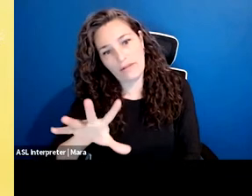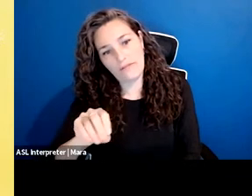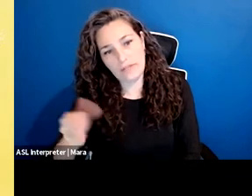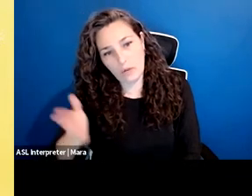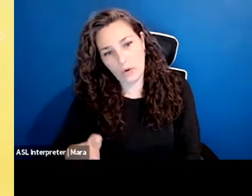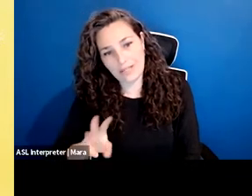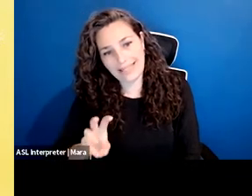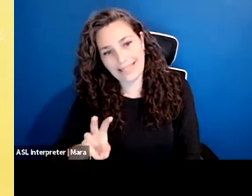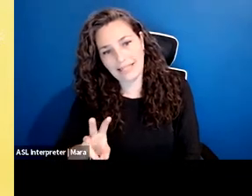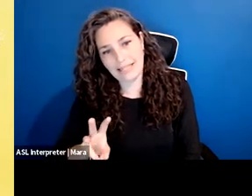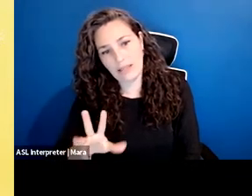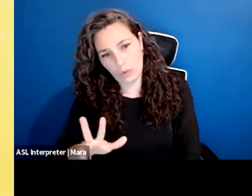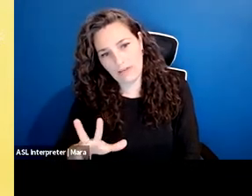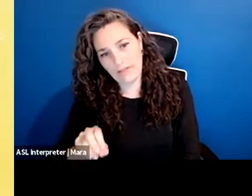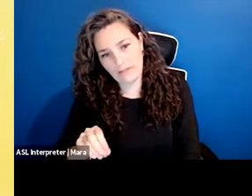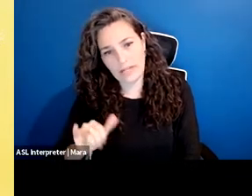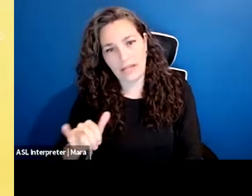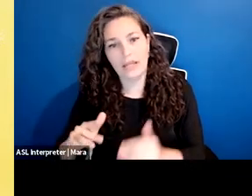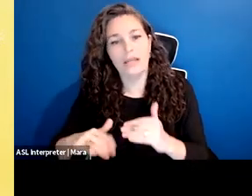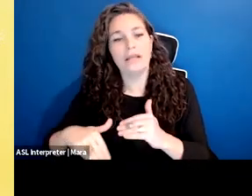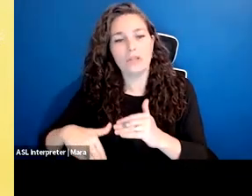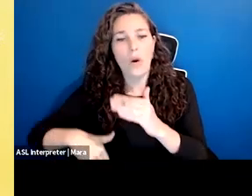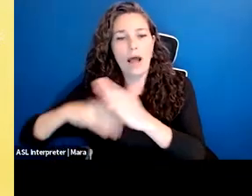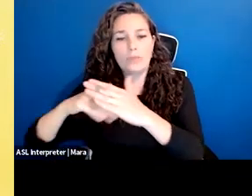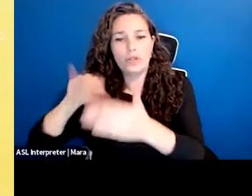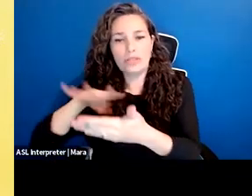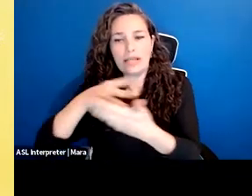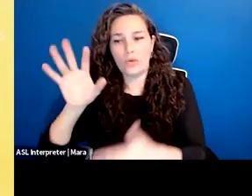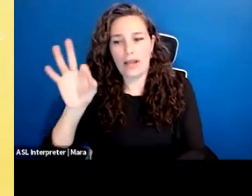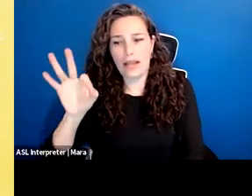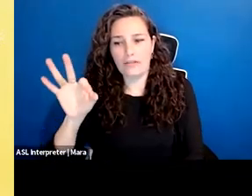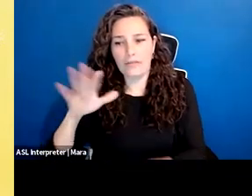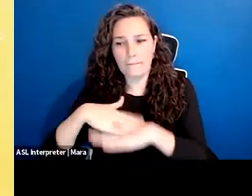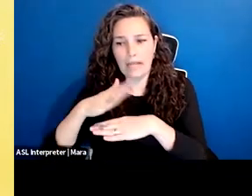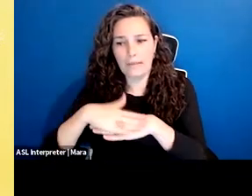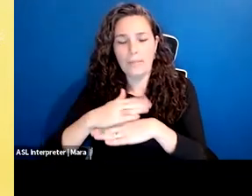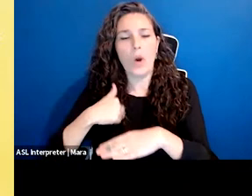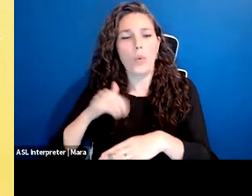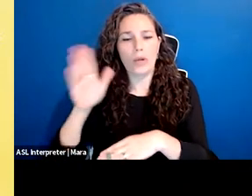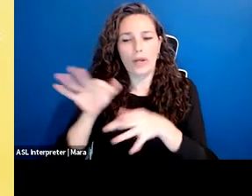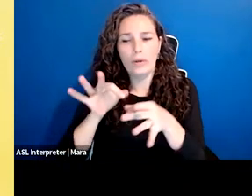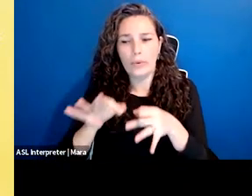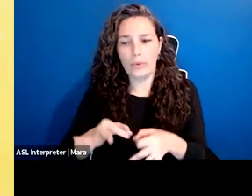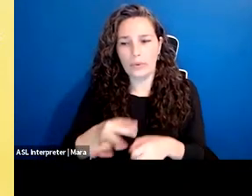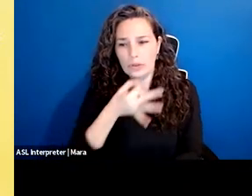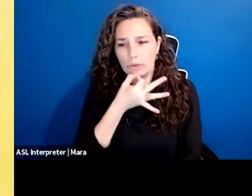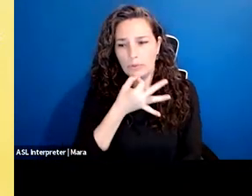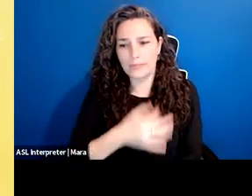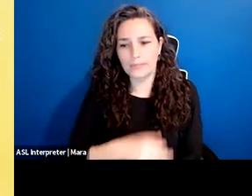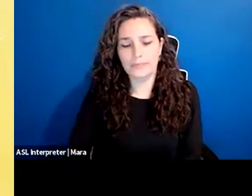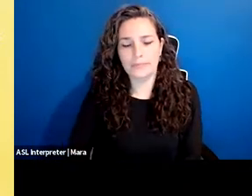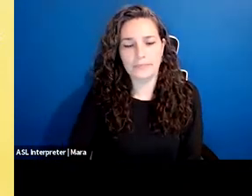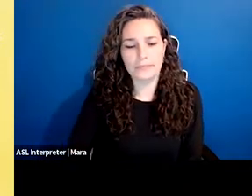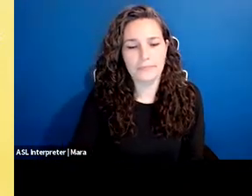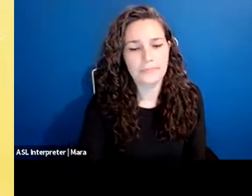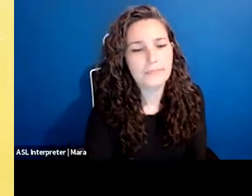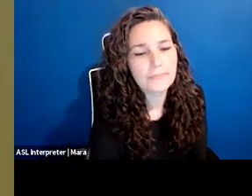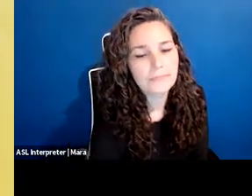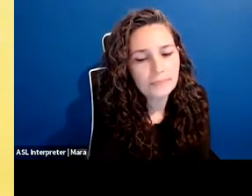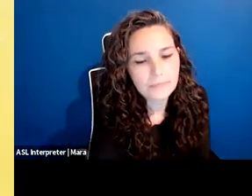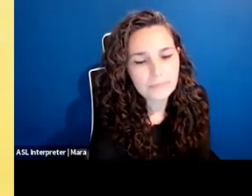break, up to the Schedule F minimums. Again, like I promised earlier, we will get to Schedule F in just a moment.